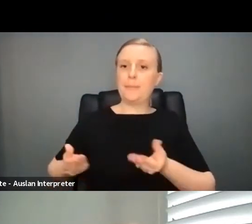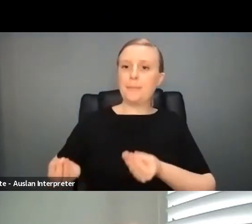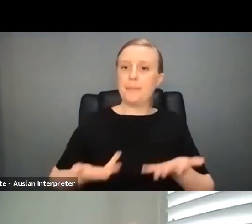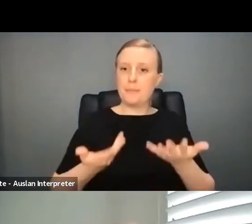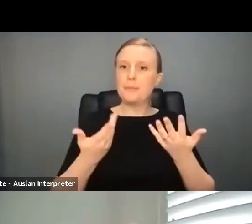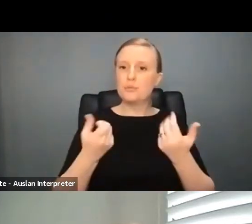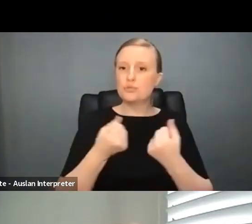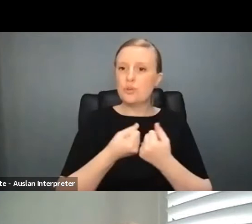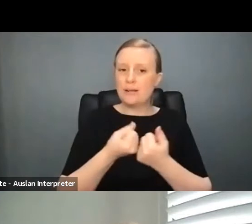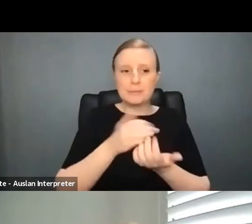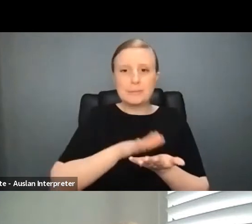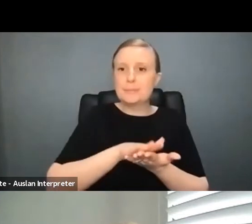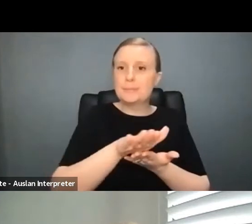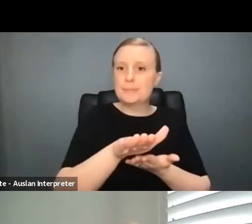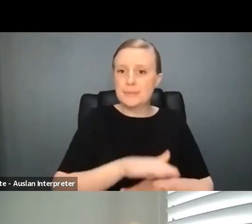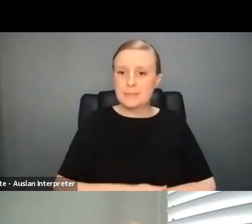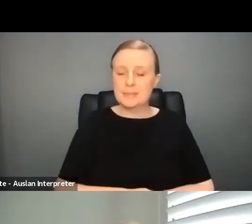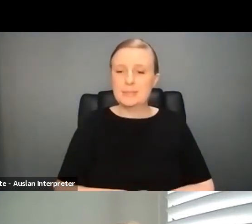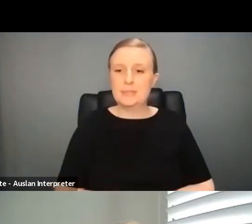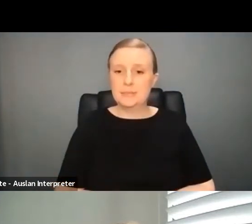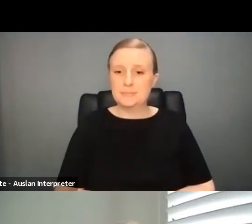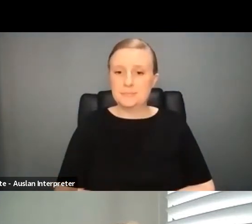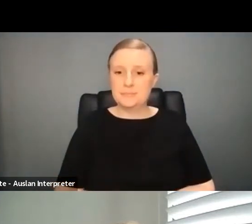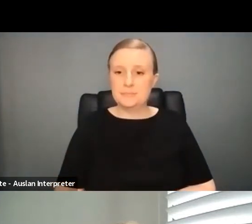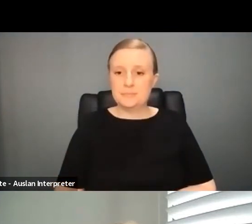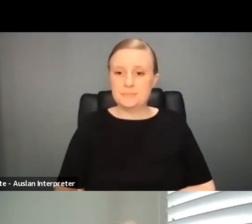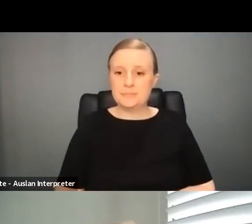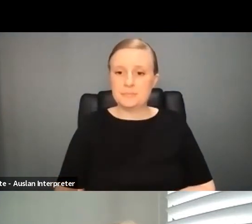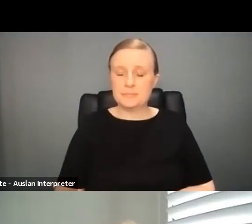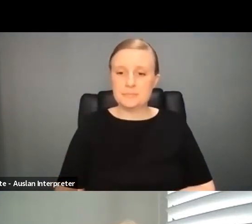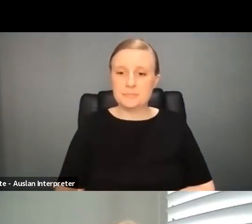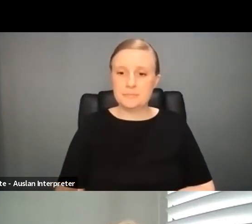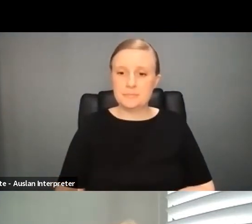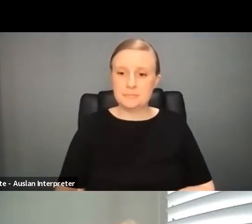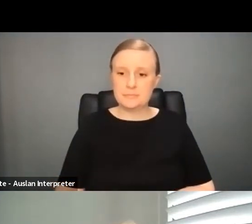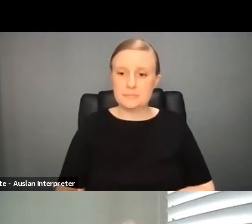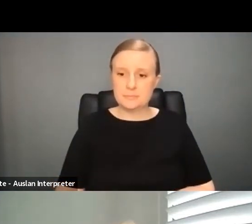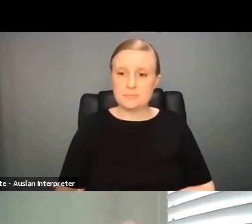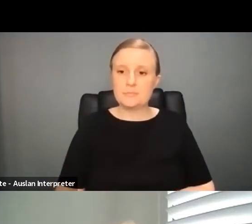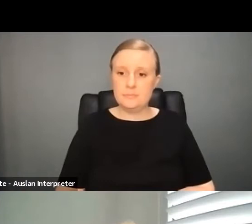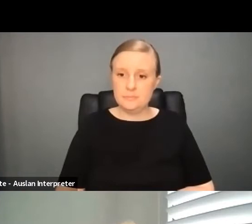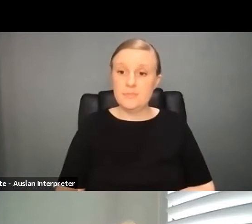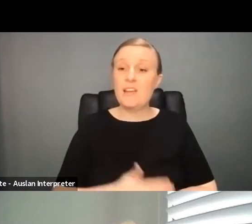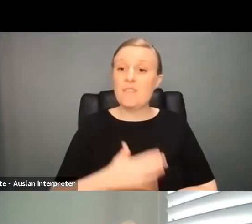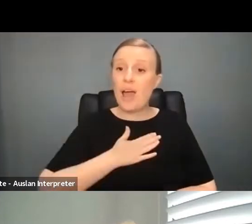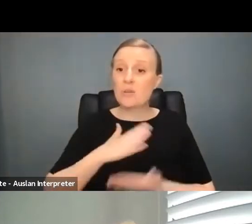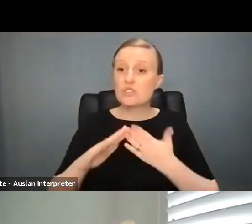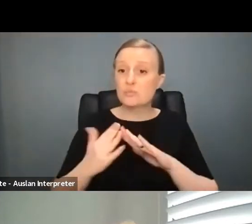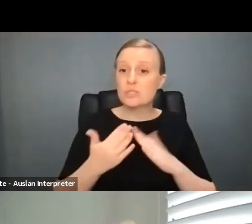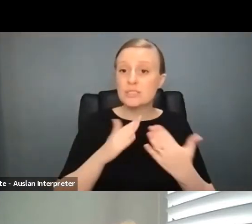stabilize. And of course, the other thing that's been really pivotal for our community is just how